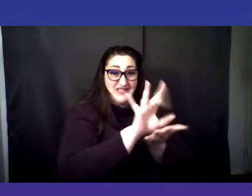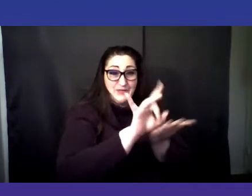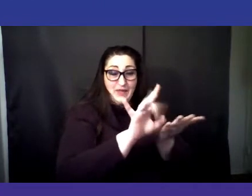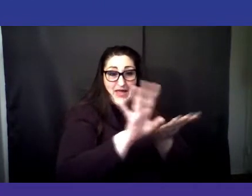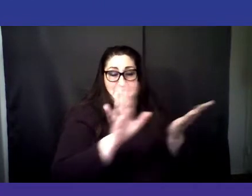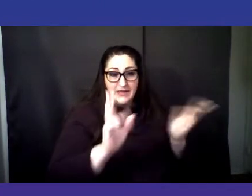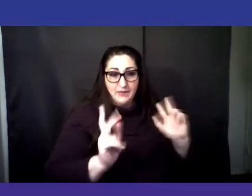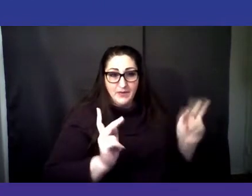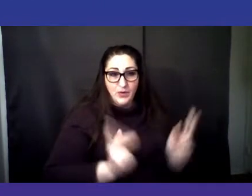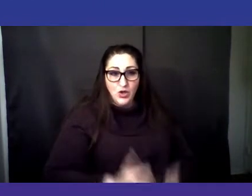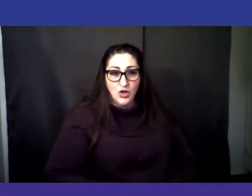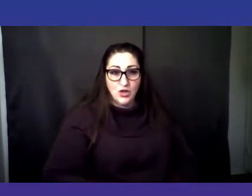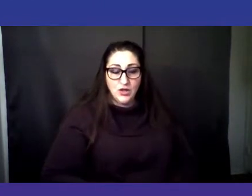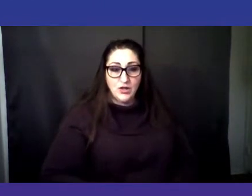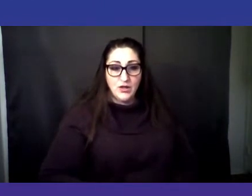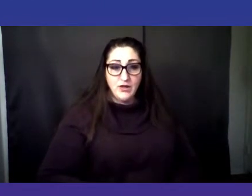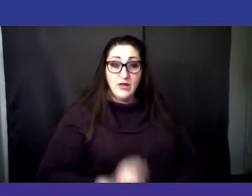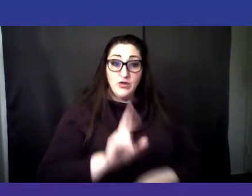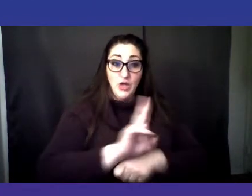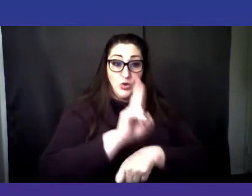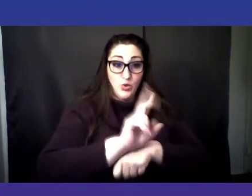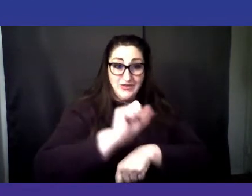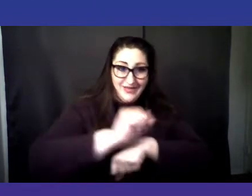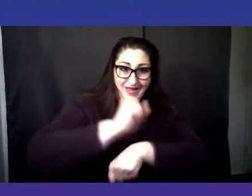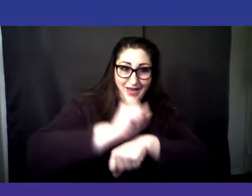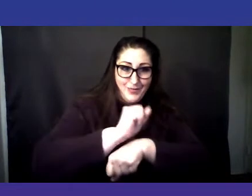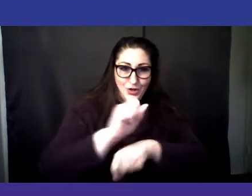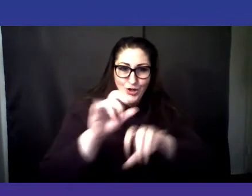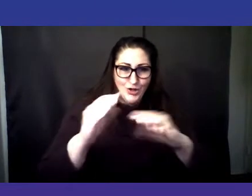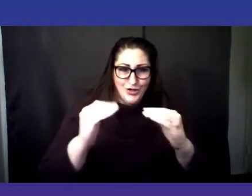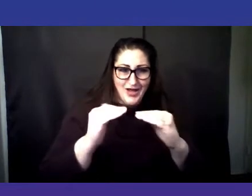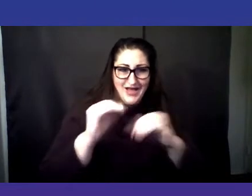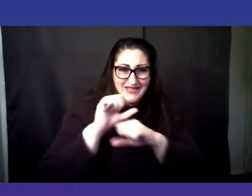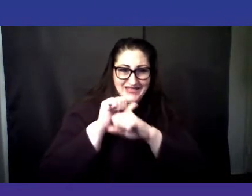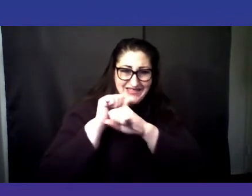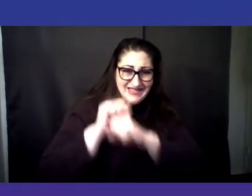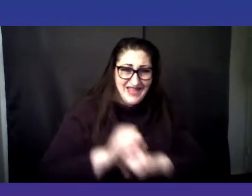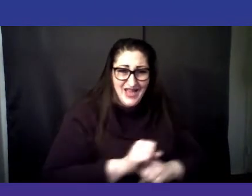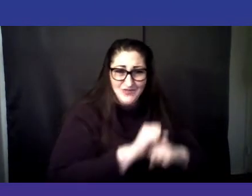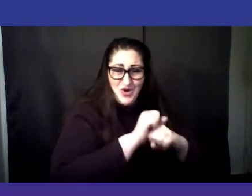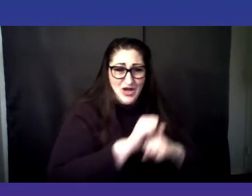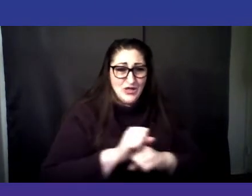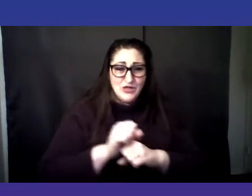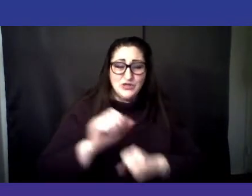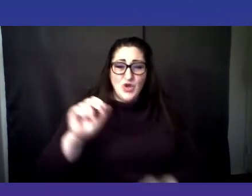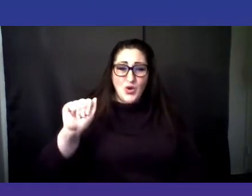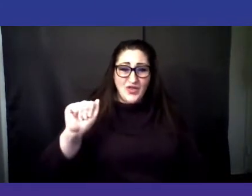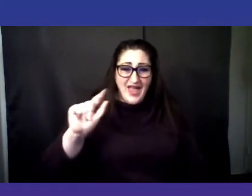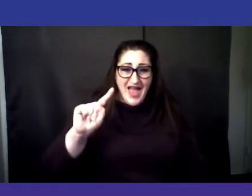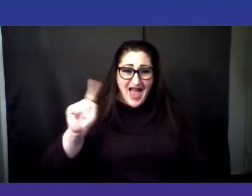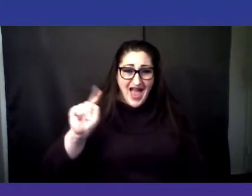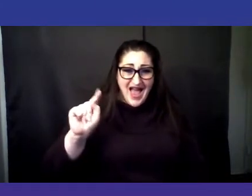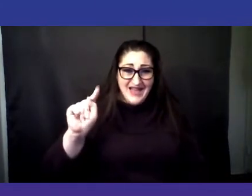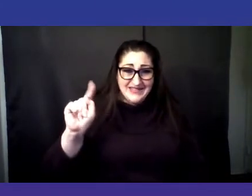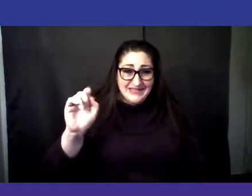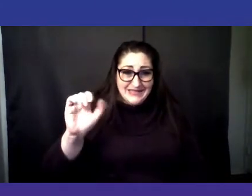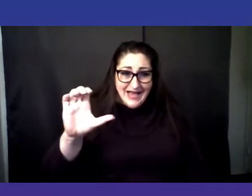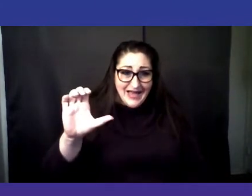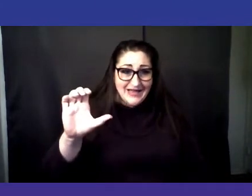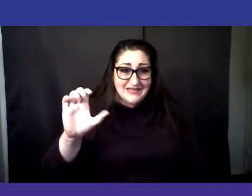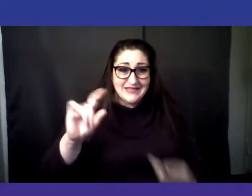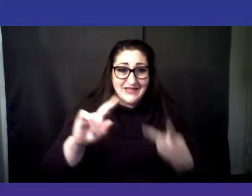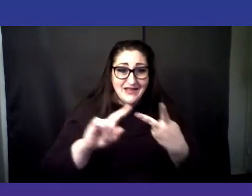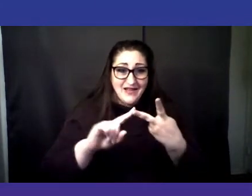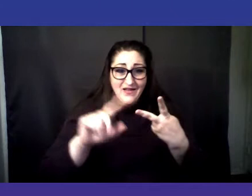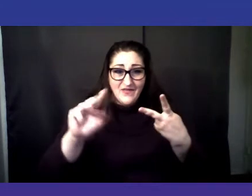labor as slavery. All these fantastic pyramids that the Aztecs and the Mayans had built are